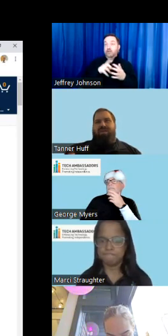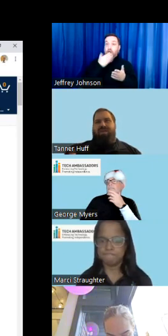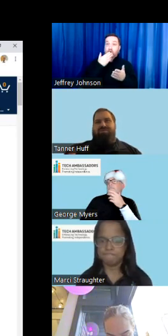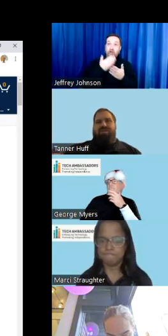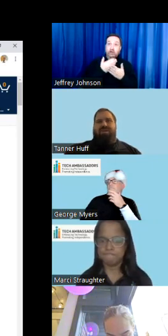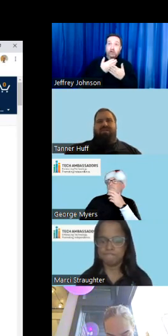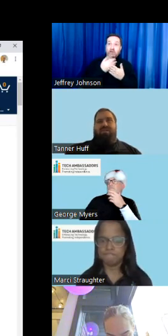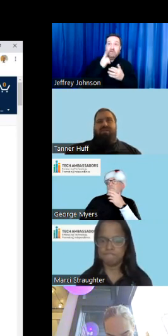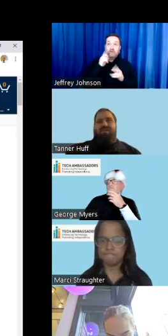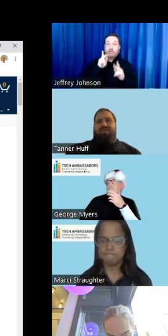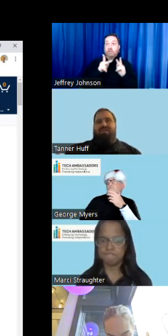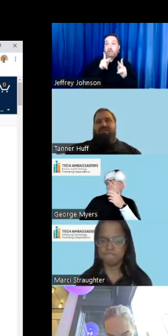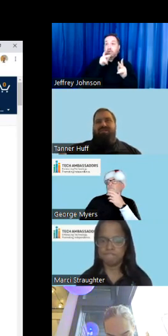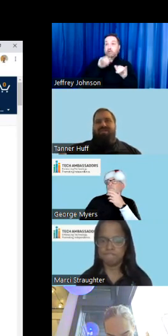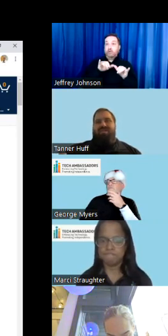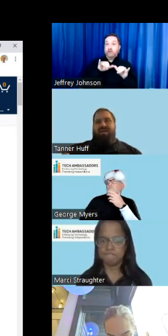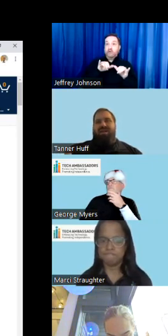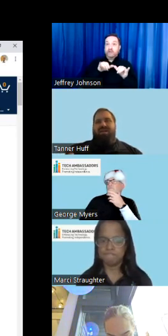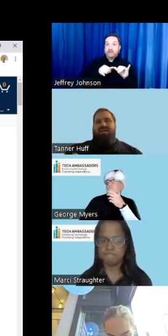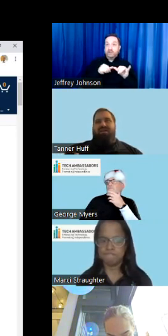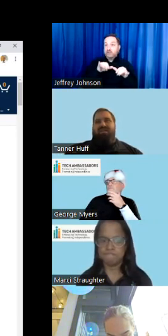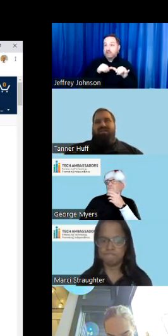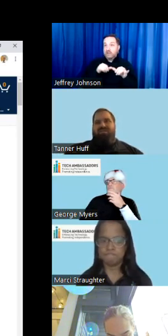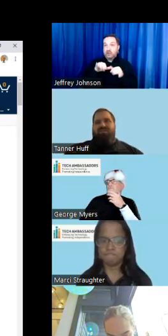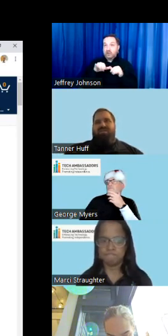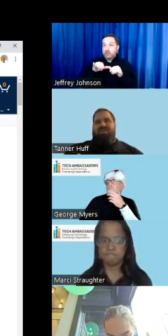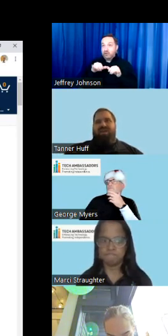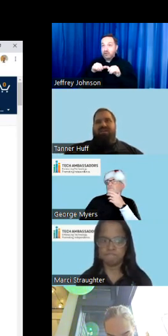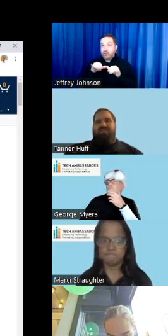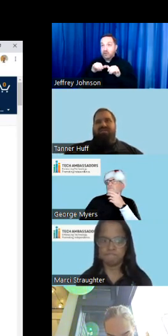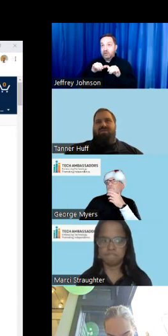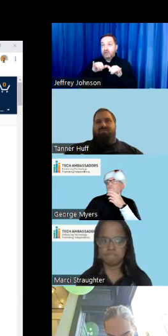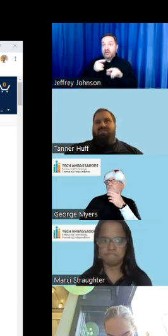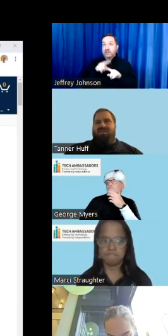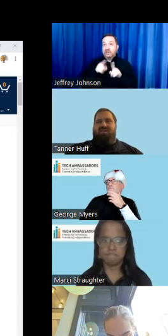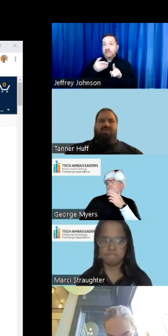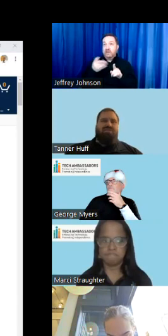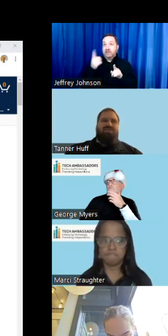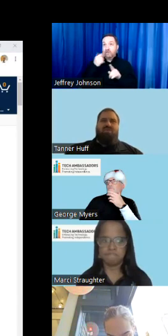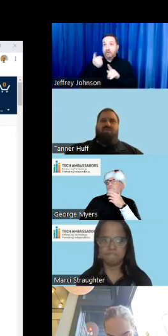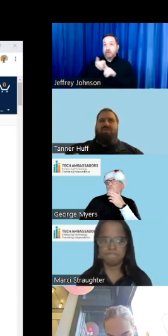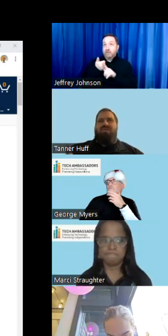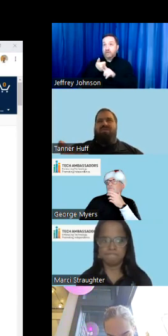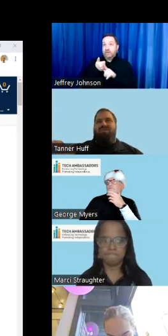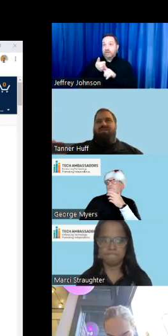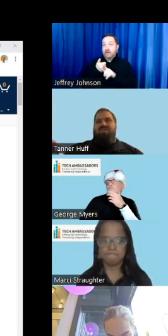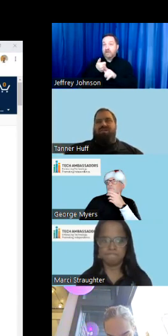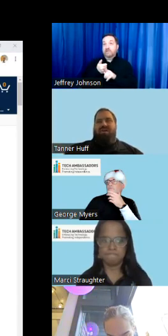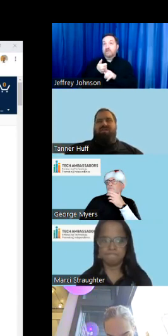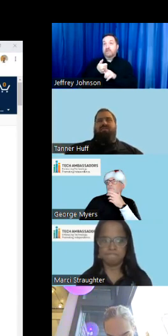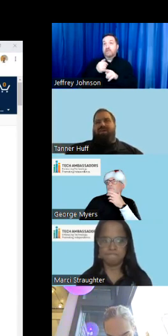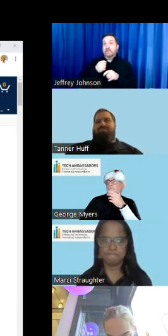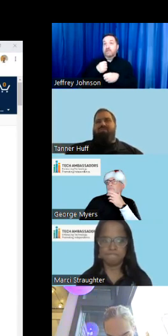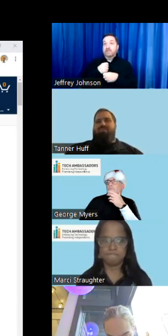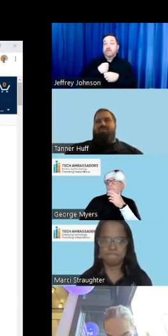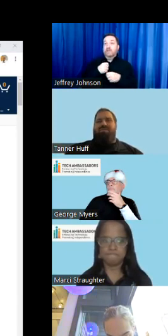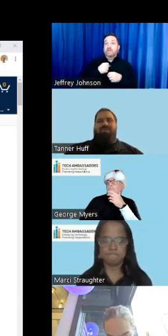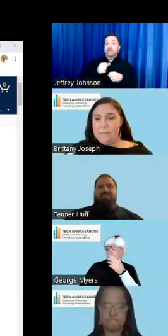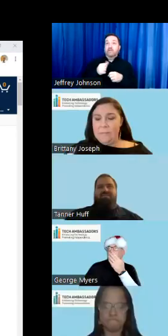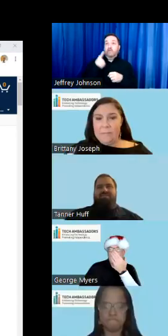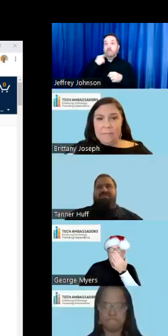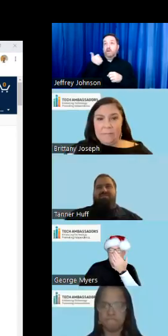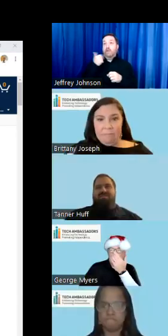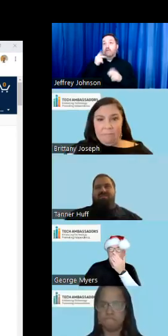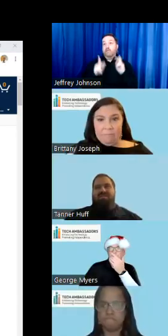that engineer like different things for themselves, for other people.